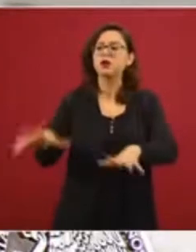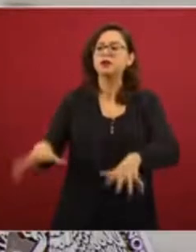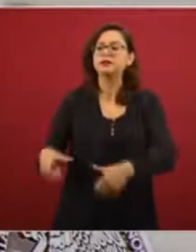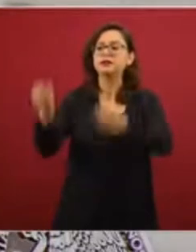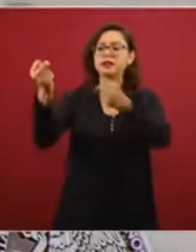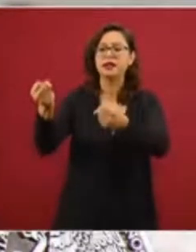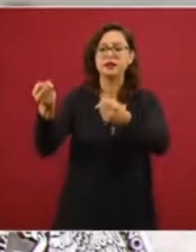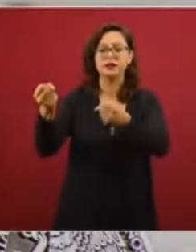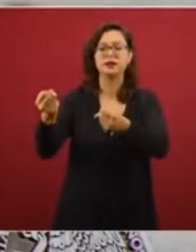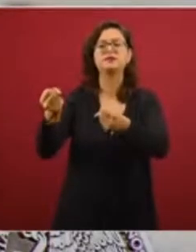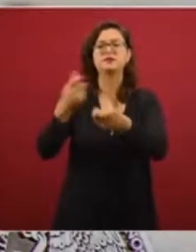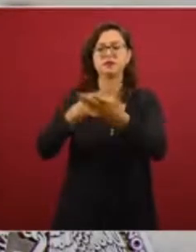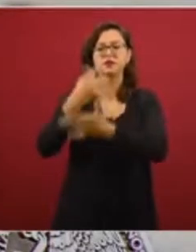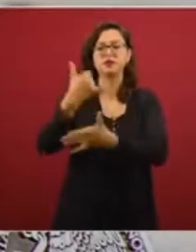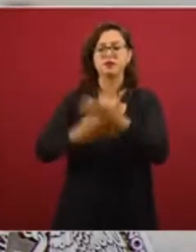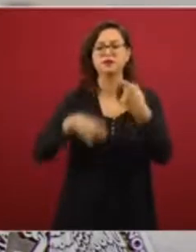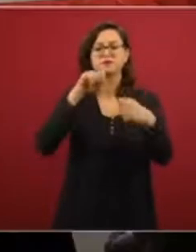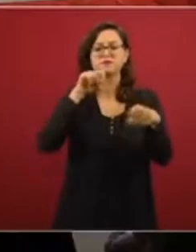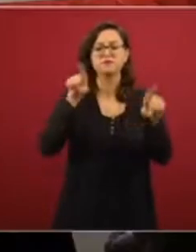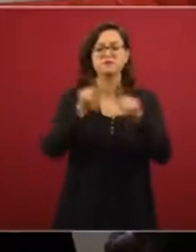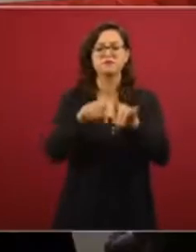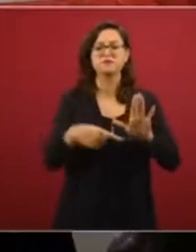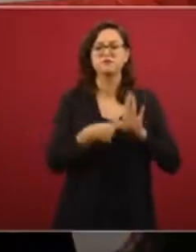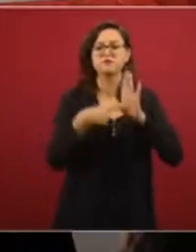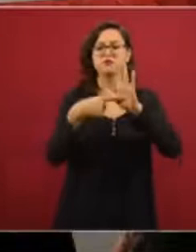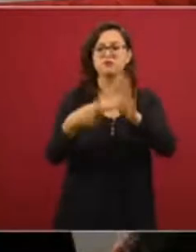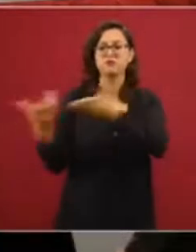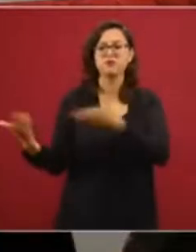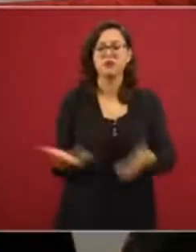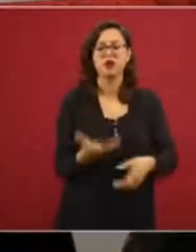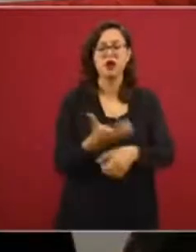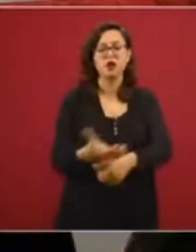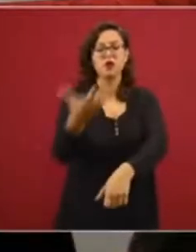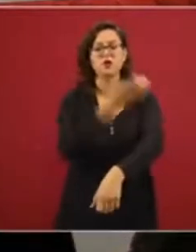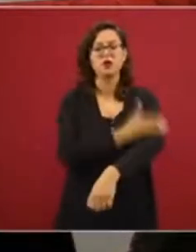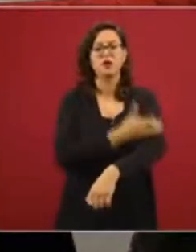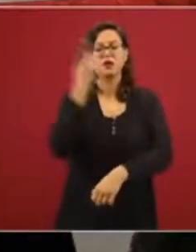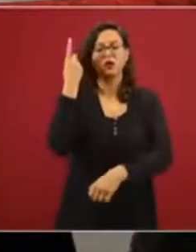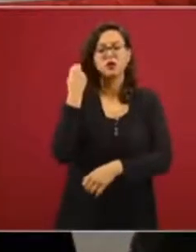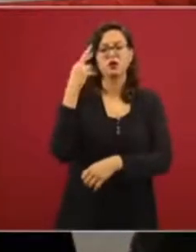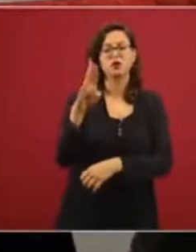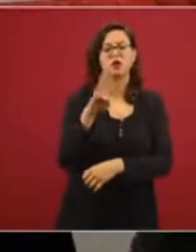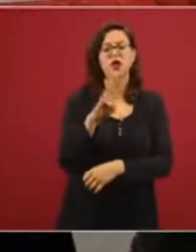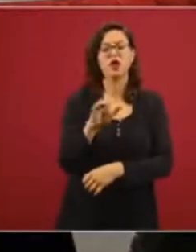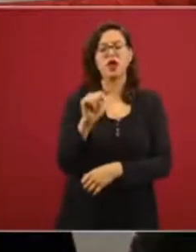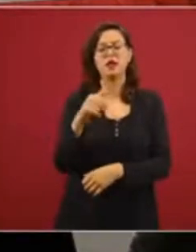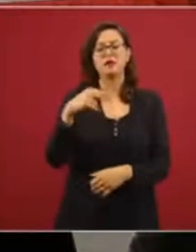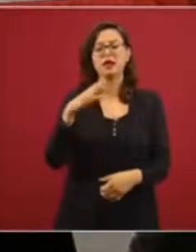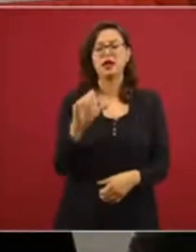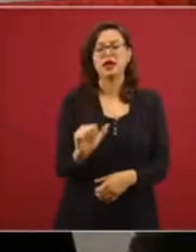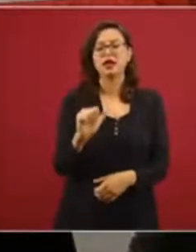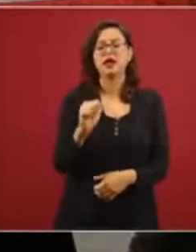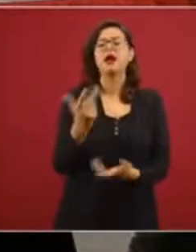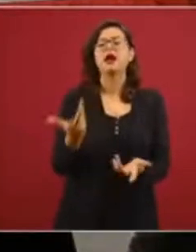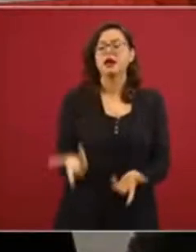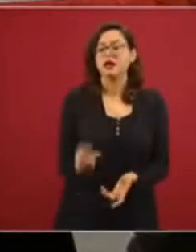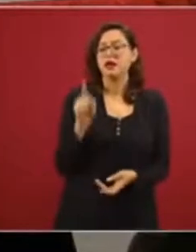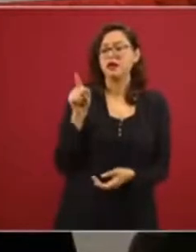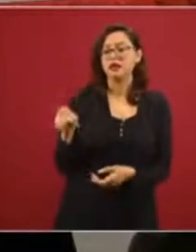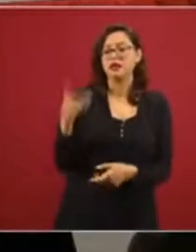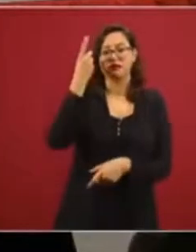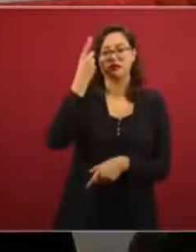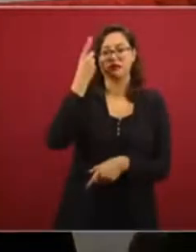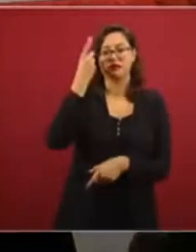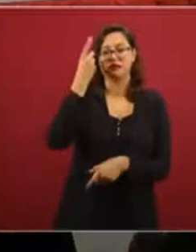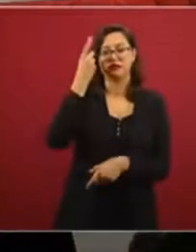Está aquí la doctora Blanca Jiménez, directora de CONAGUA, y el